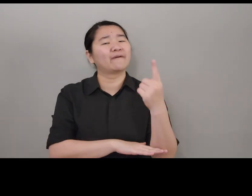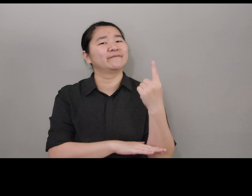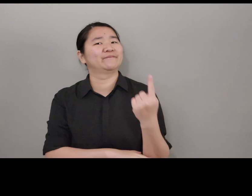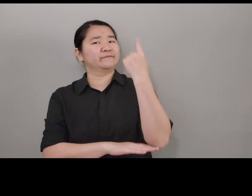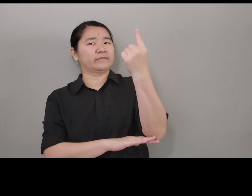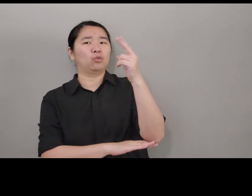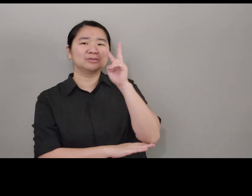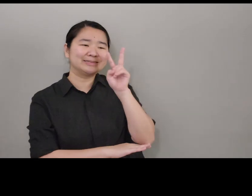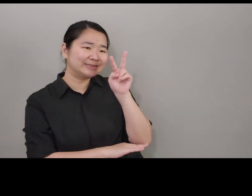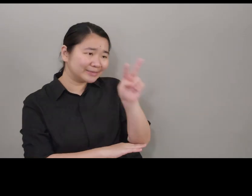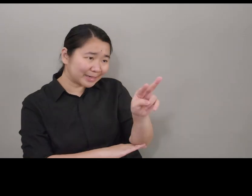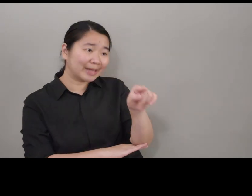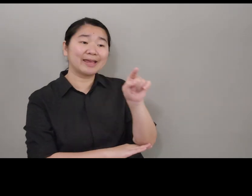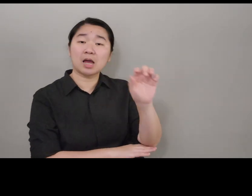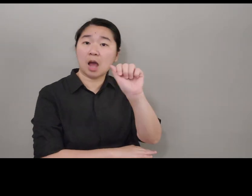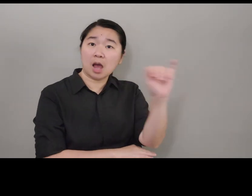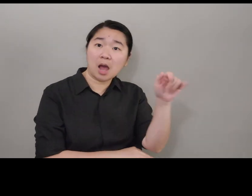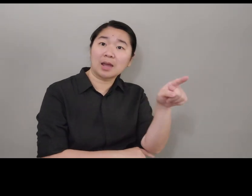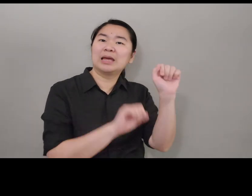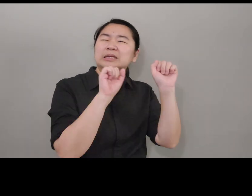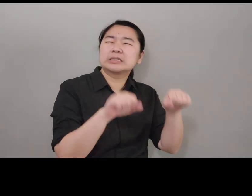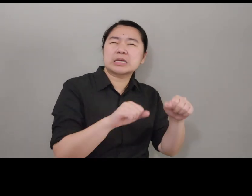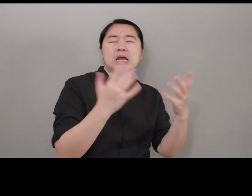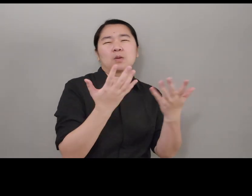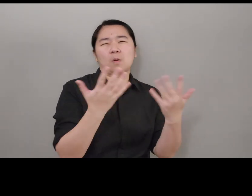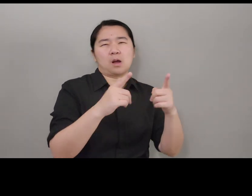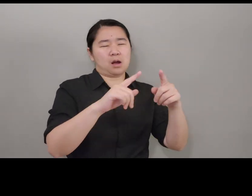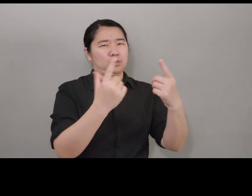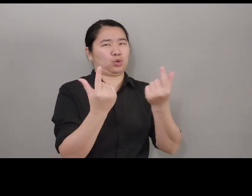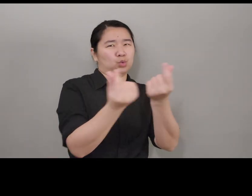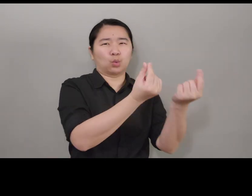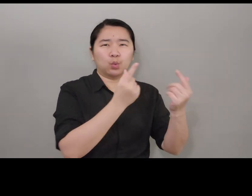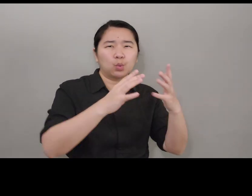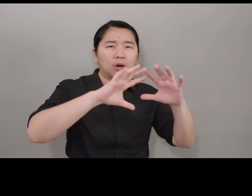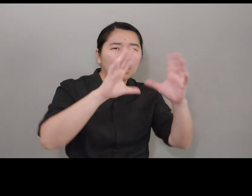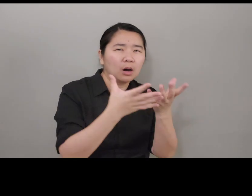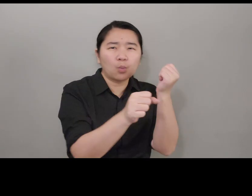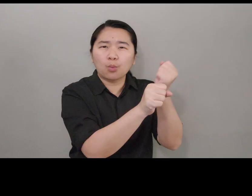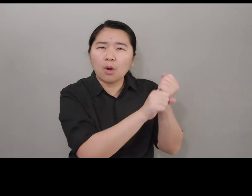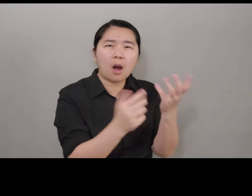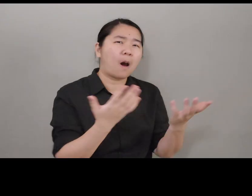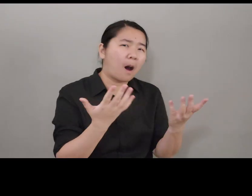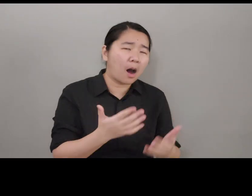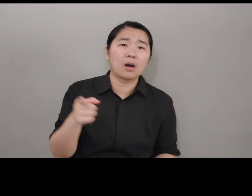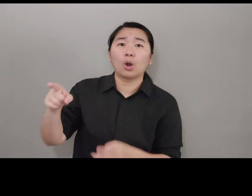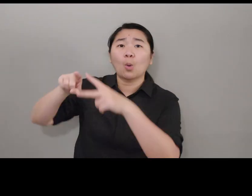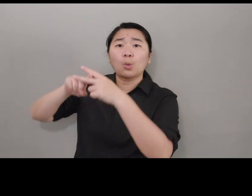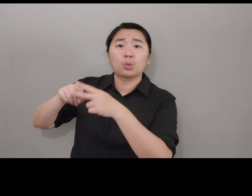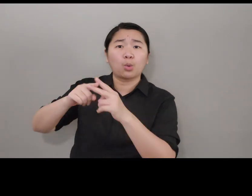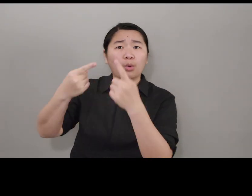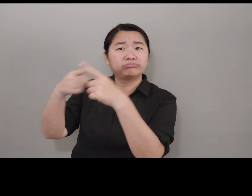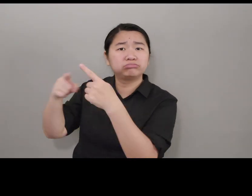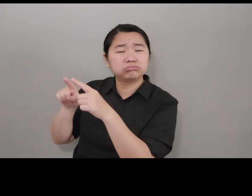the entire teams that need to have access to these tools. We talk to so many organizations where the developers do